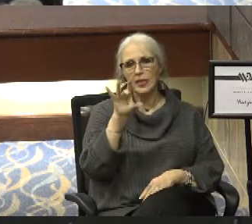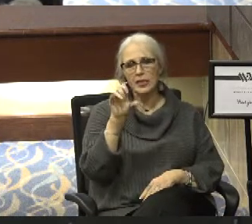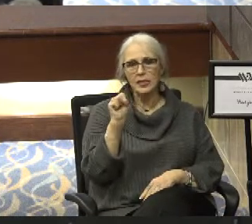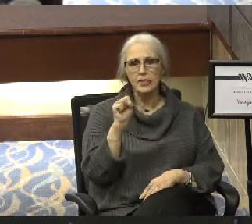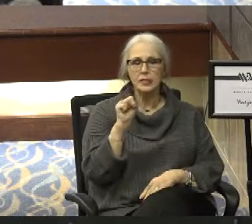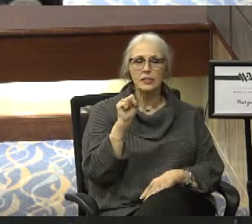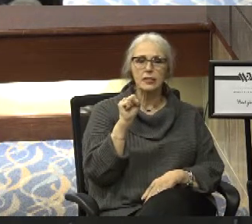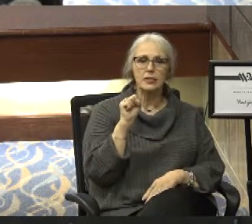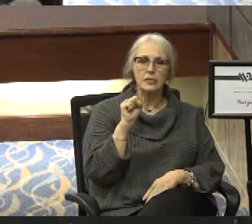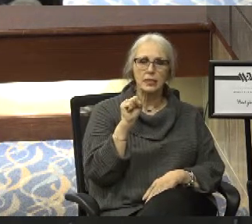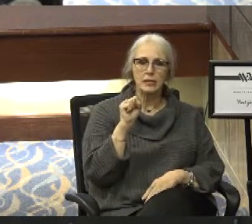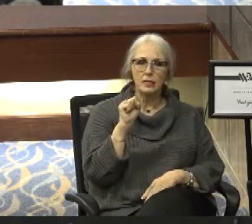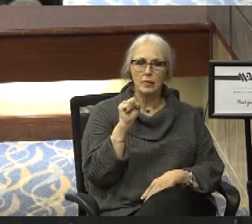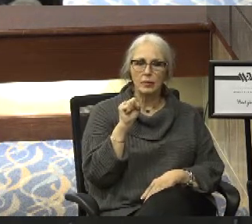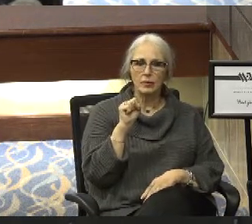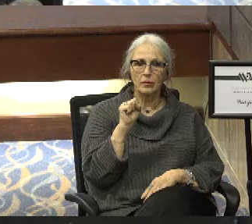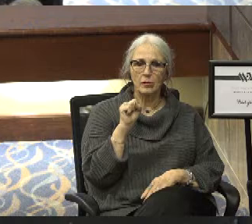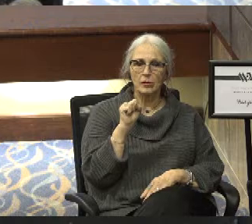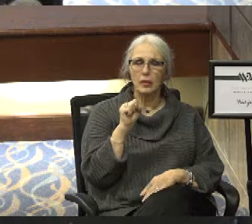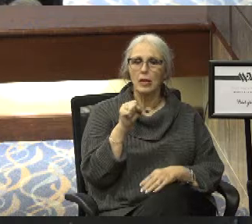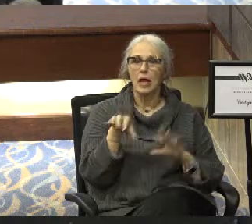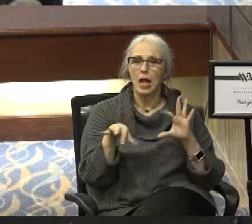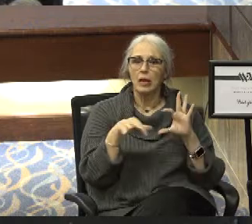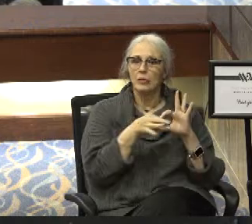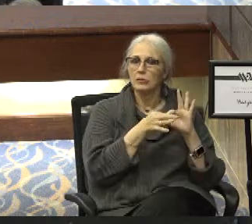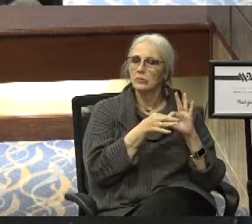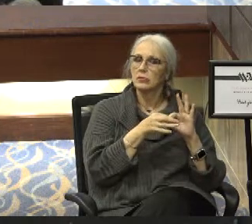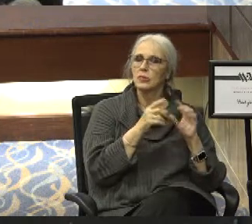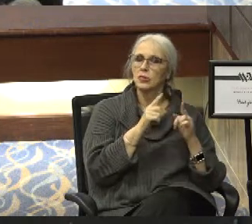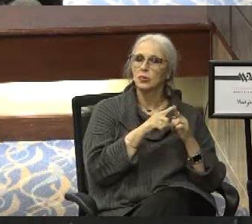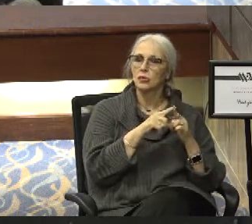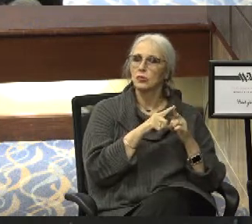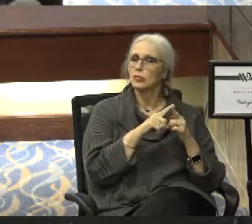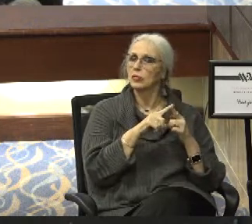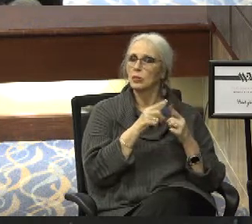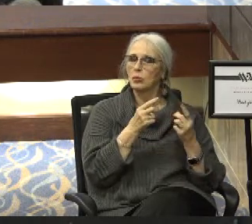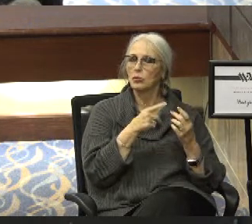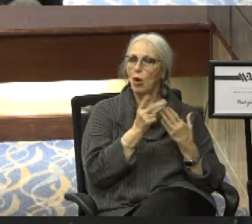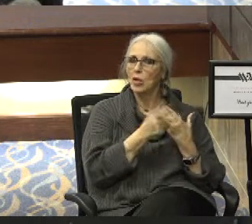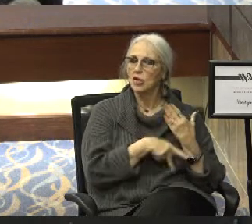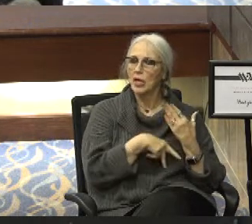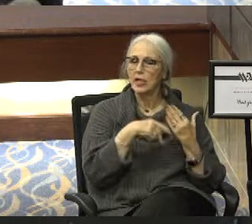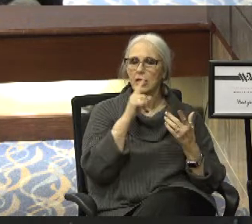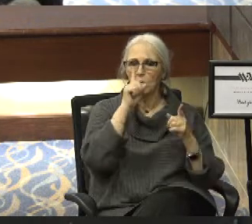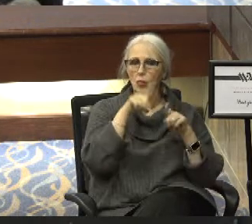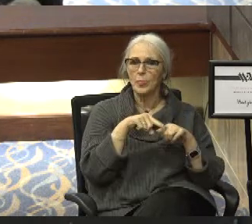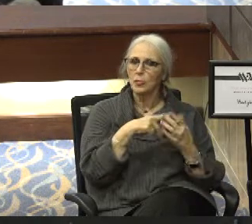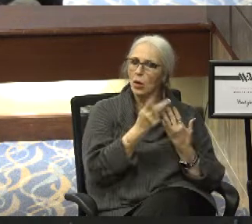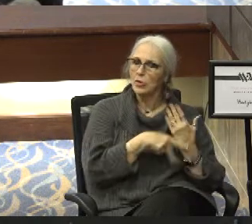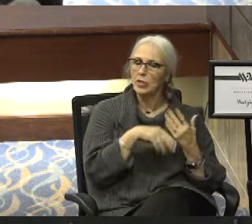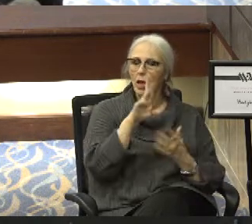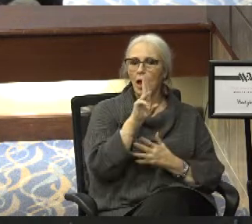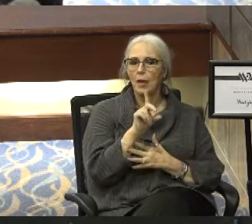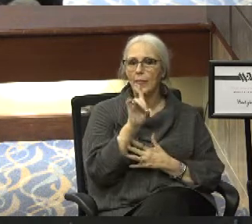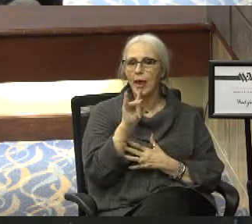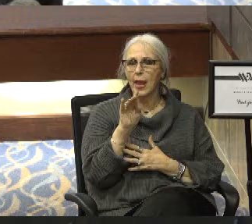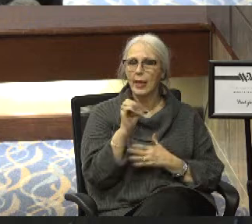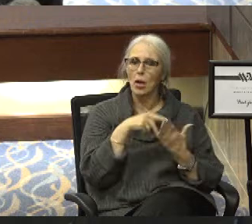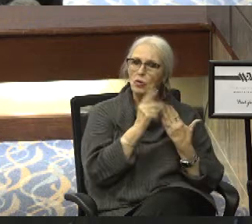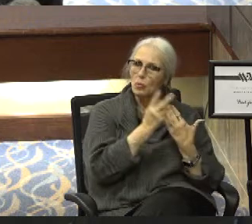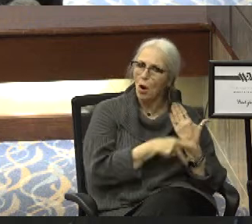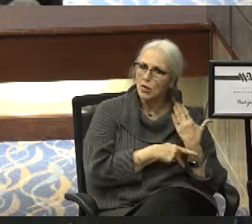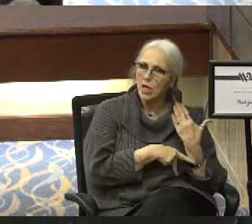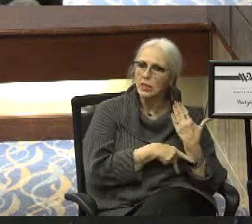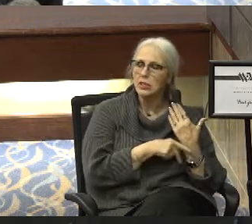Promenade Project, and development of land adjacent to these 2 projects, including the agreements for these projects and an update on the progress of the